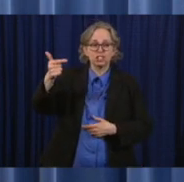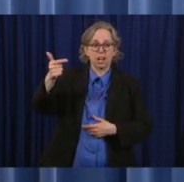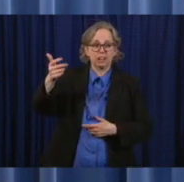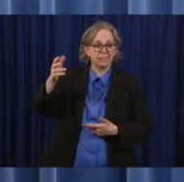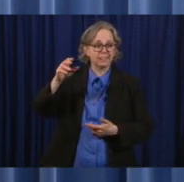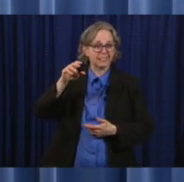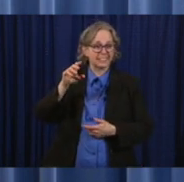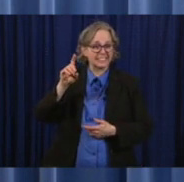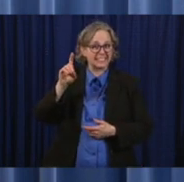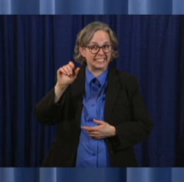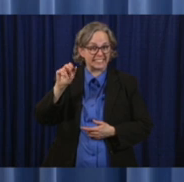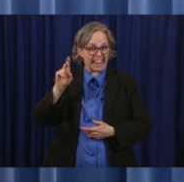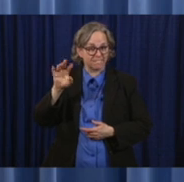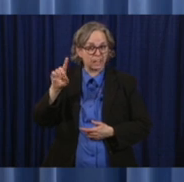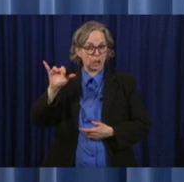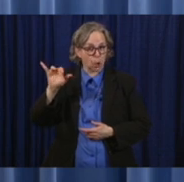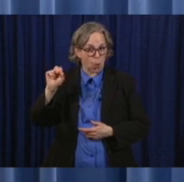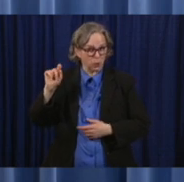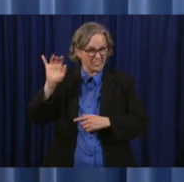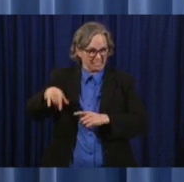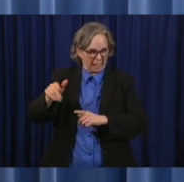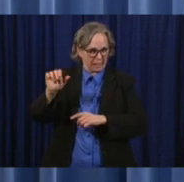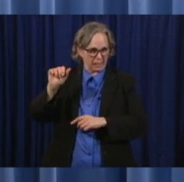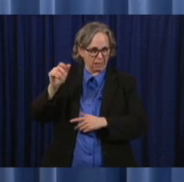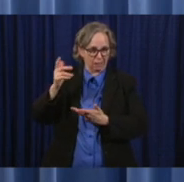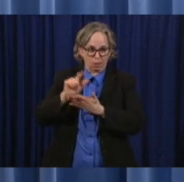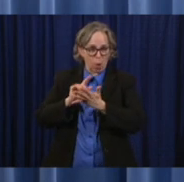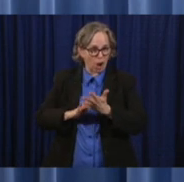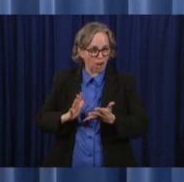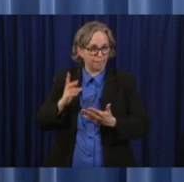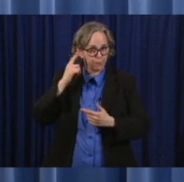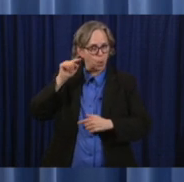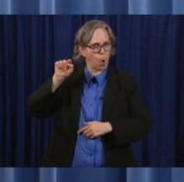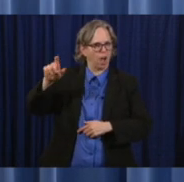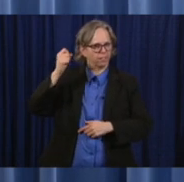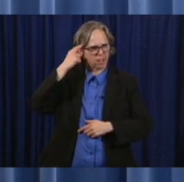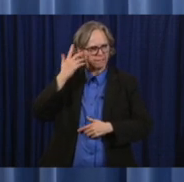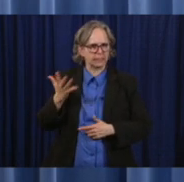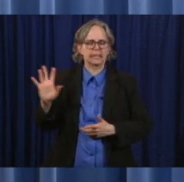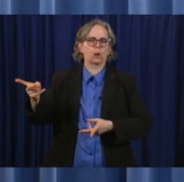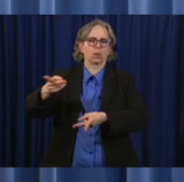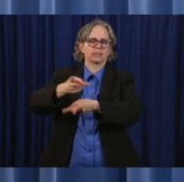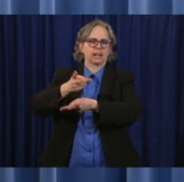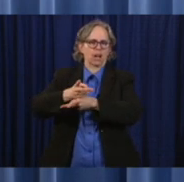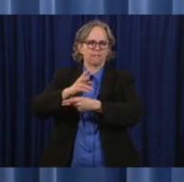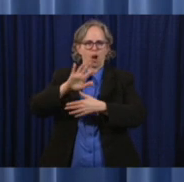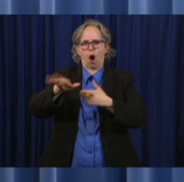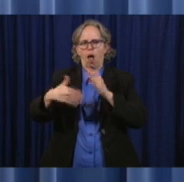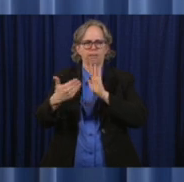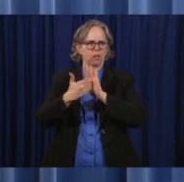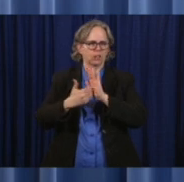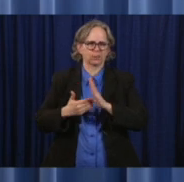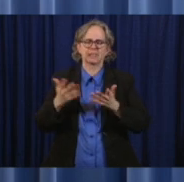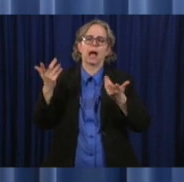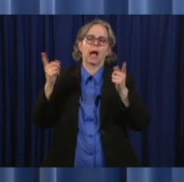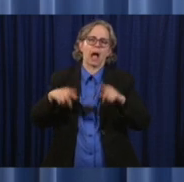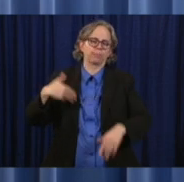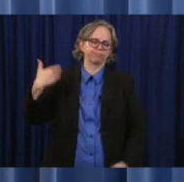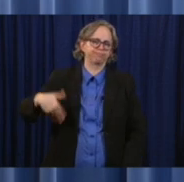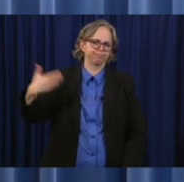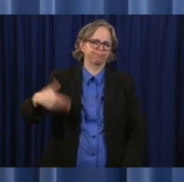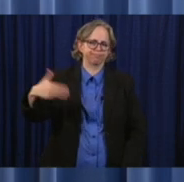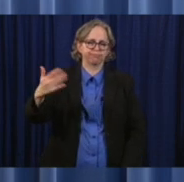for the governor. And so I let them worry about the lawsuits. So these occur quite frequently. It's part of the